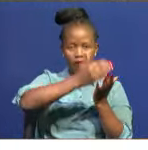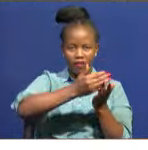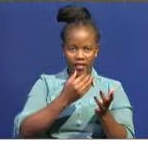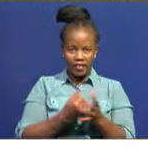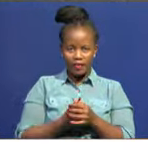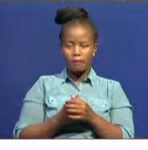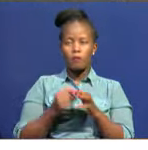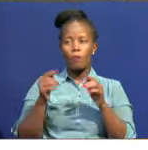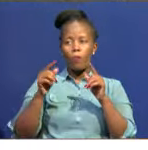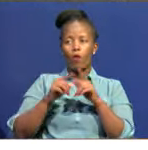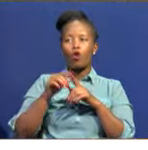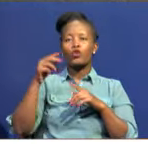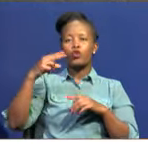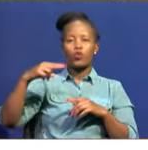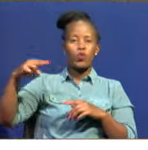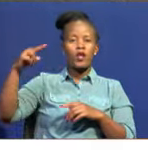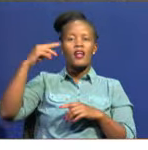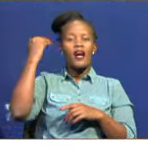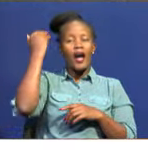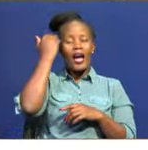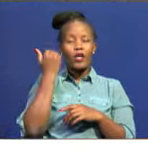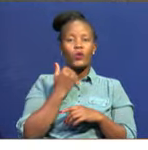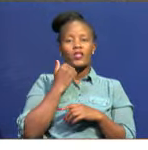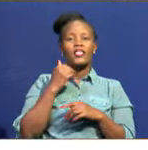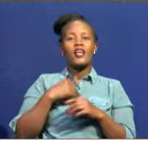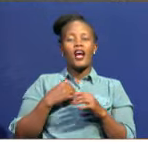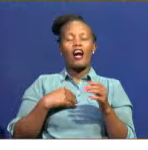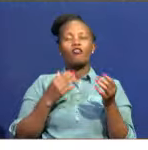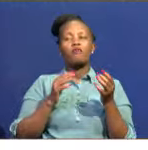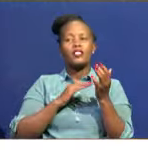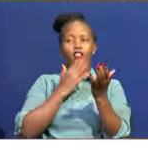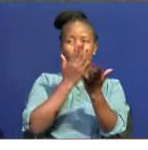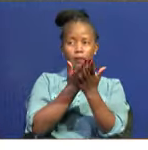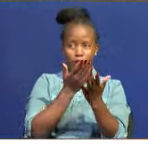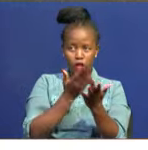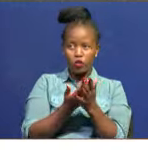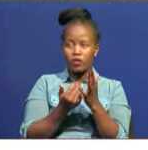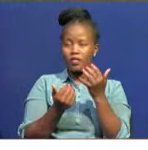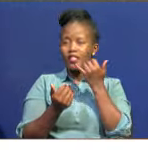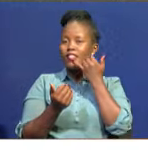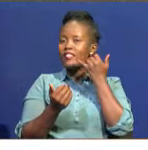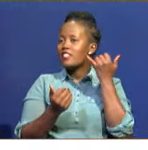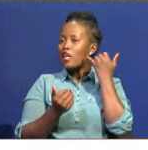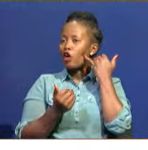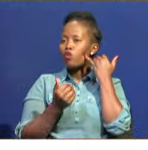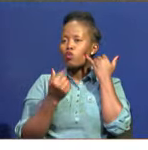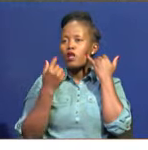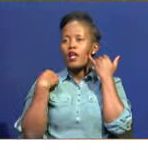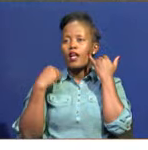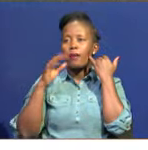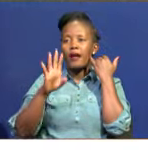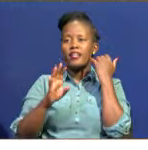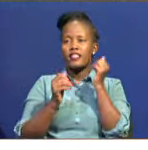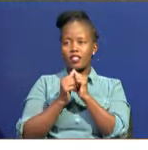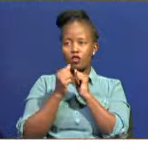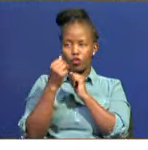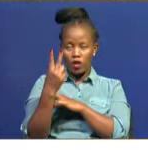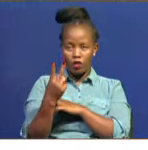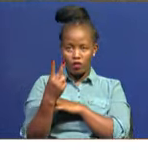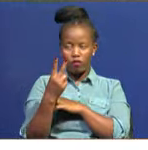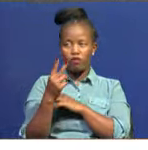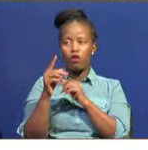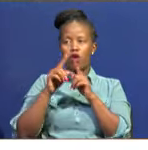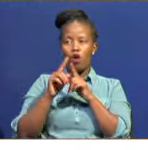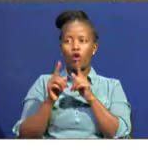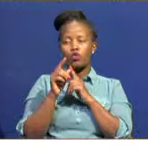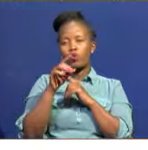detailing that the High Court has been petitioned in Nakuru Constitutional Petition number 812 of 2024, Laban Omusundi